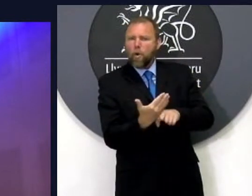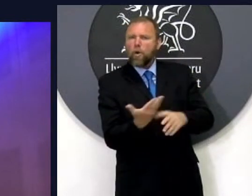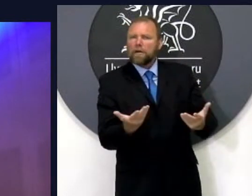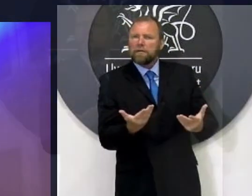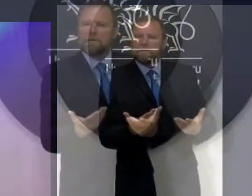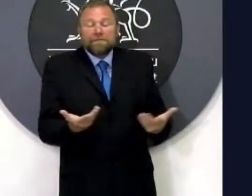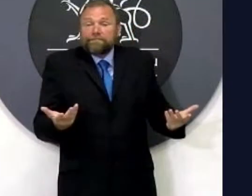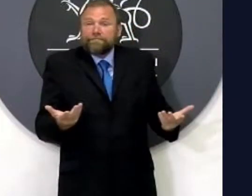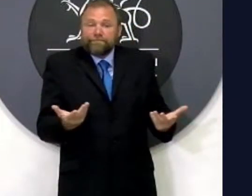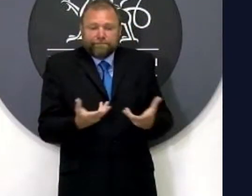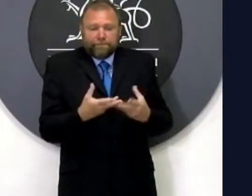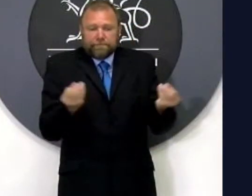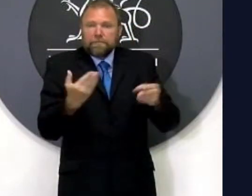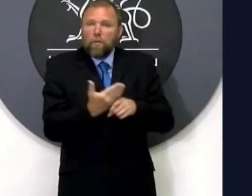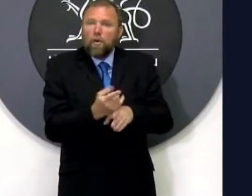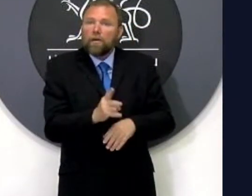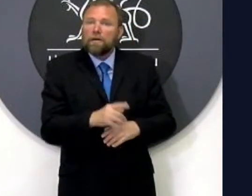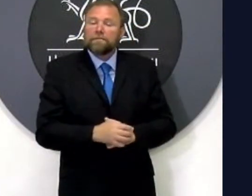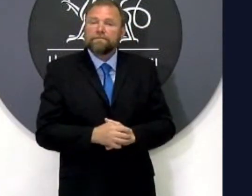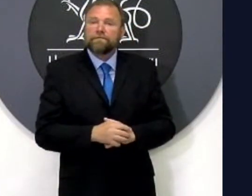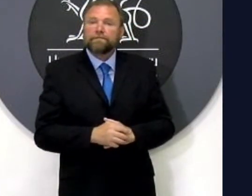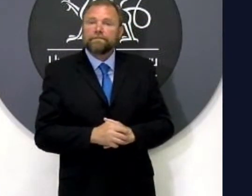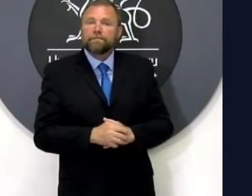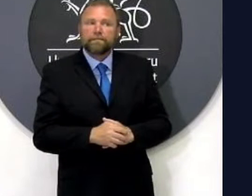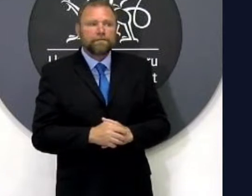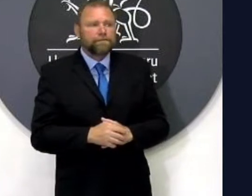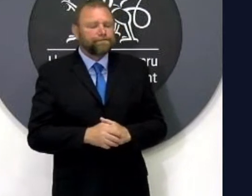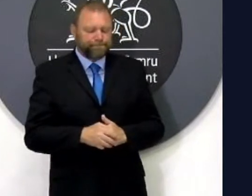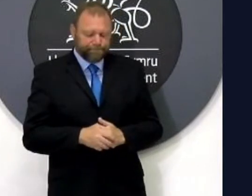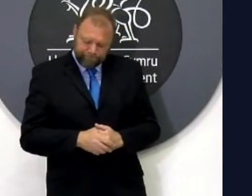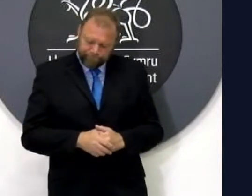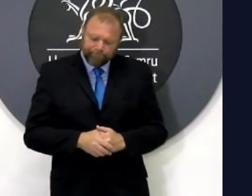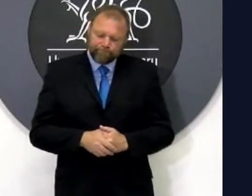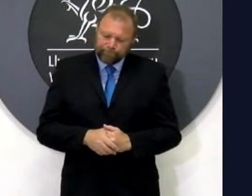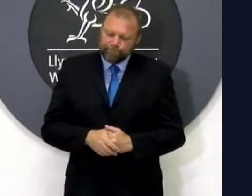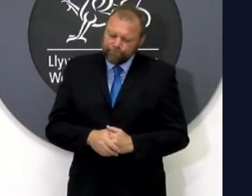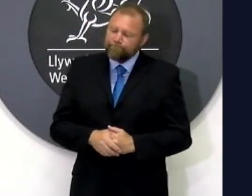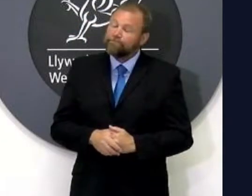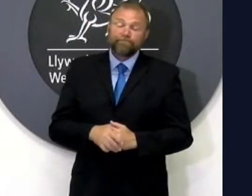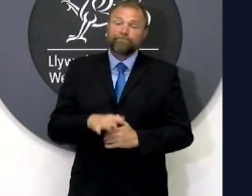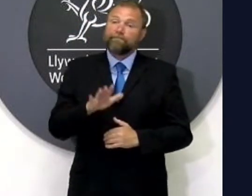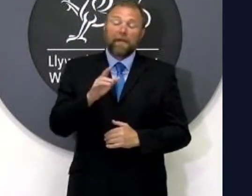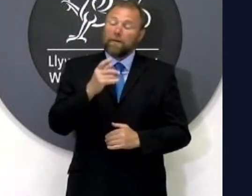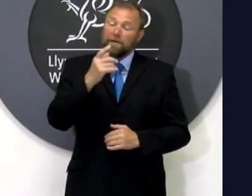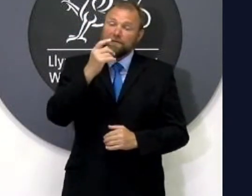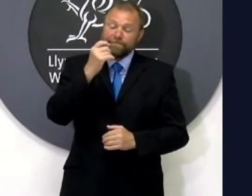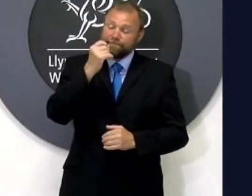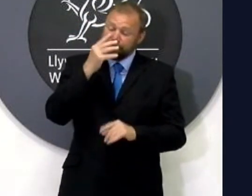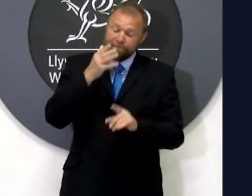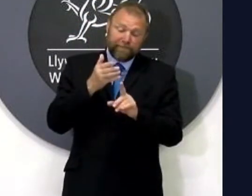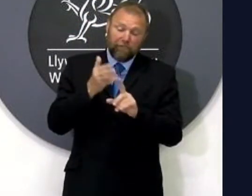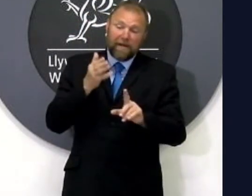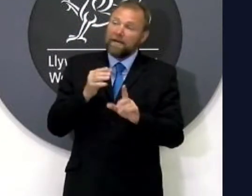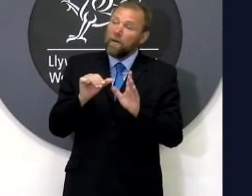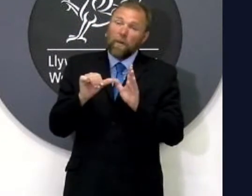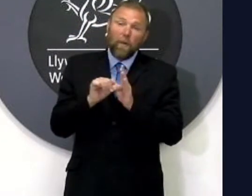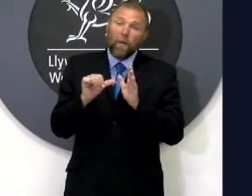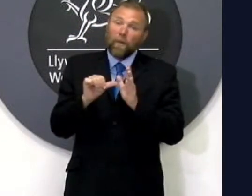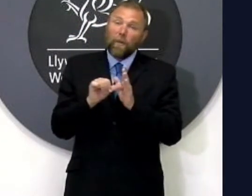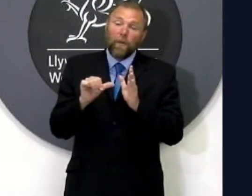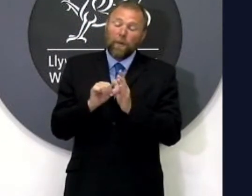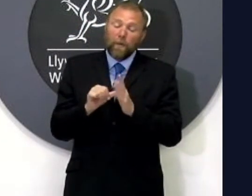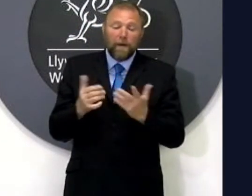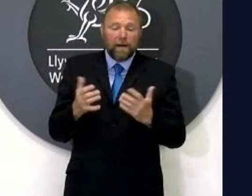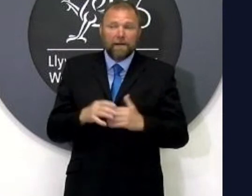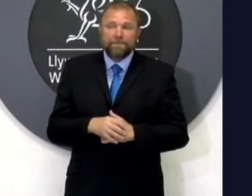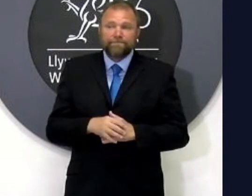out? I think we recognise that this is a really, really difficult time, but I would ask people to look at the broader